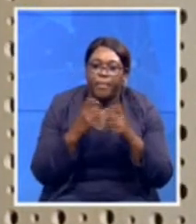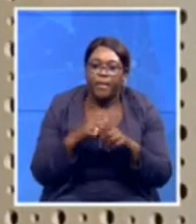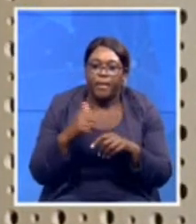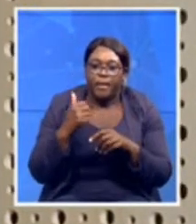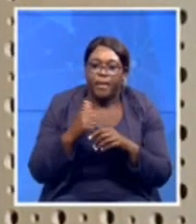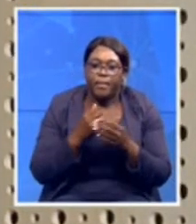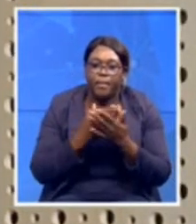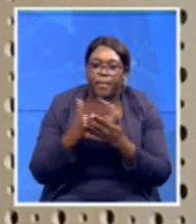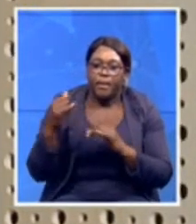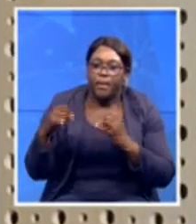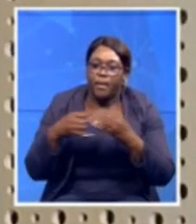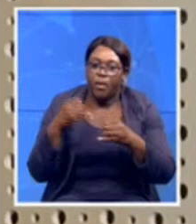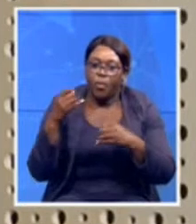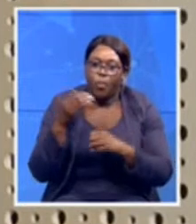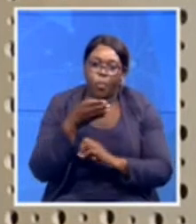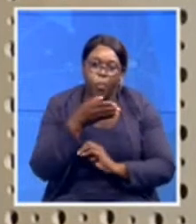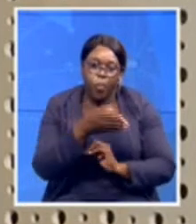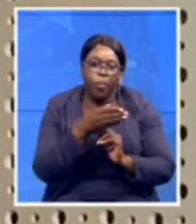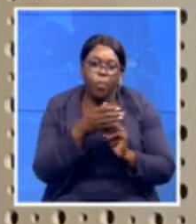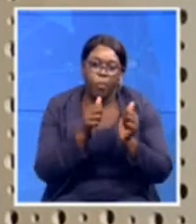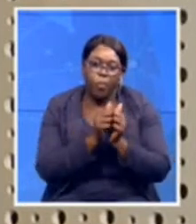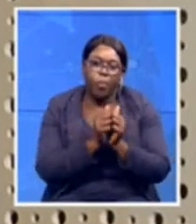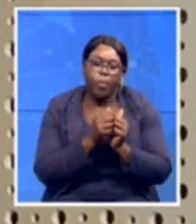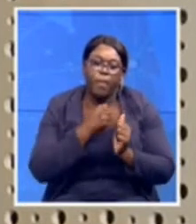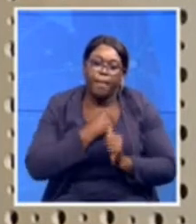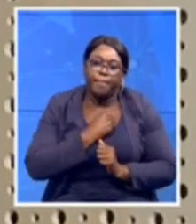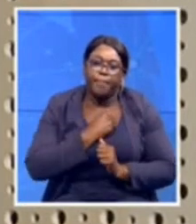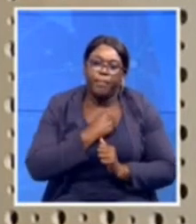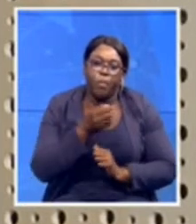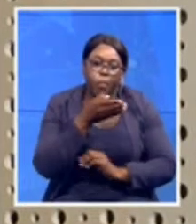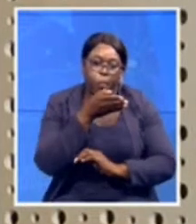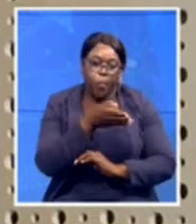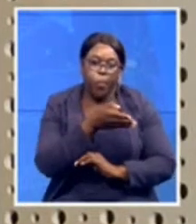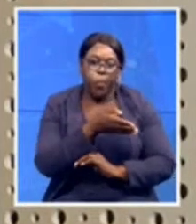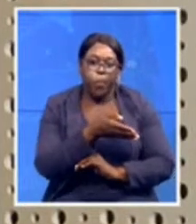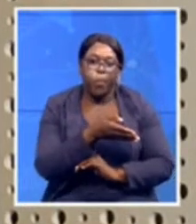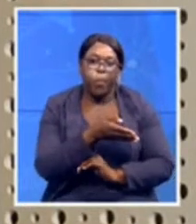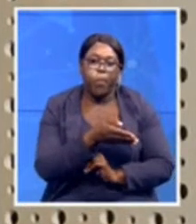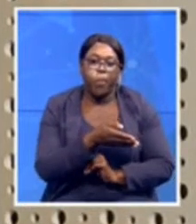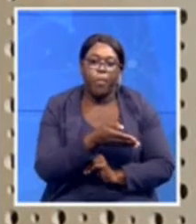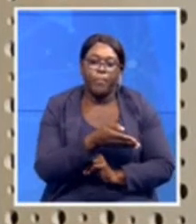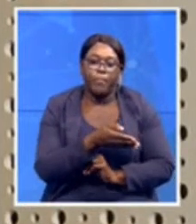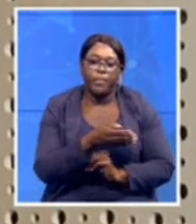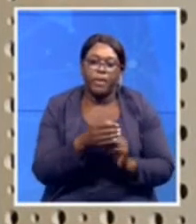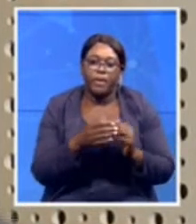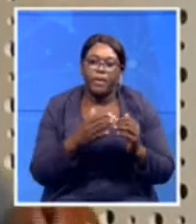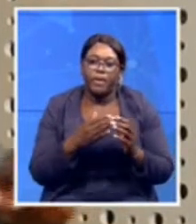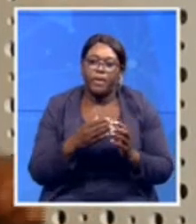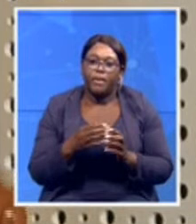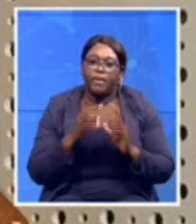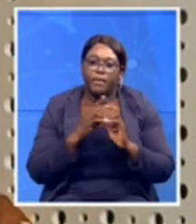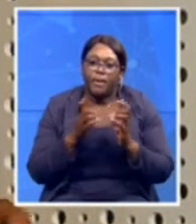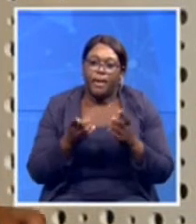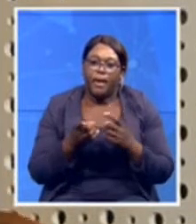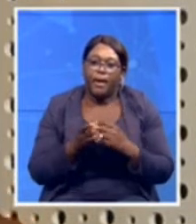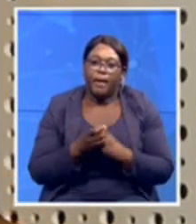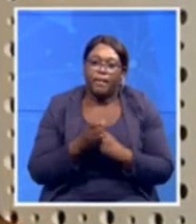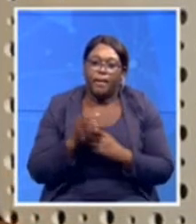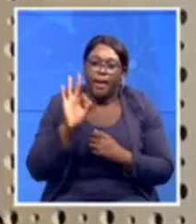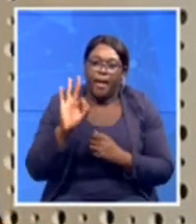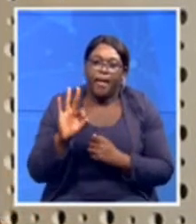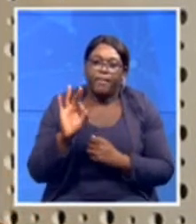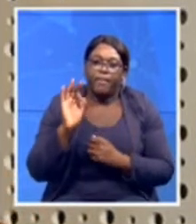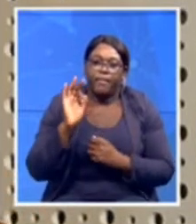so I can respond as the FPB, the council, and the minister. Sorry, the deputy minister. My